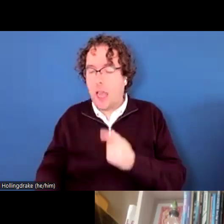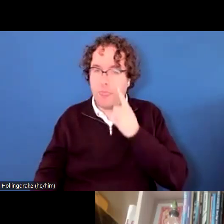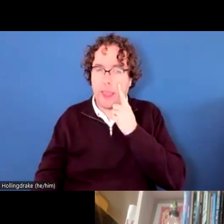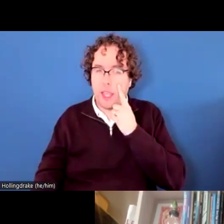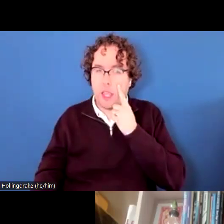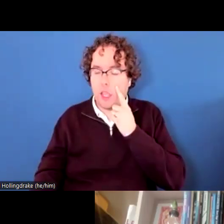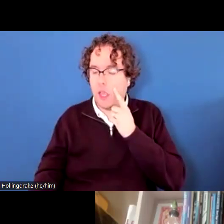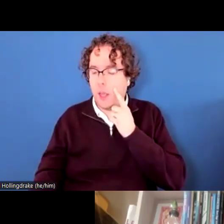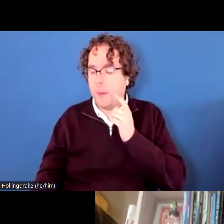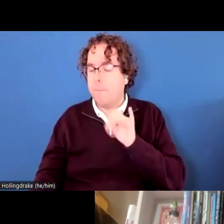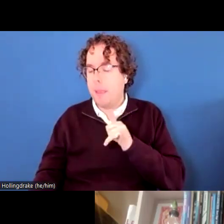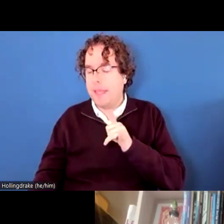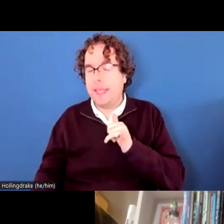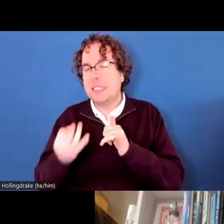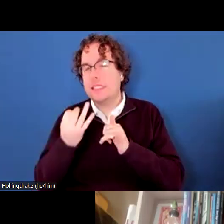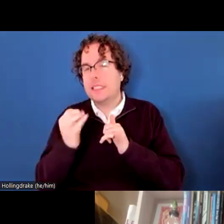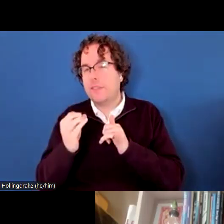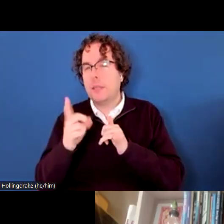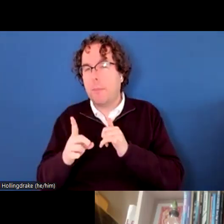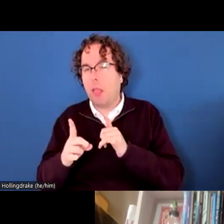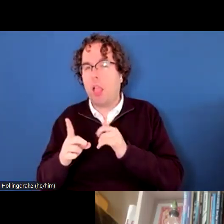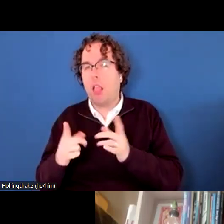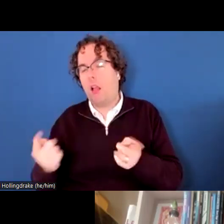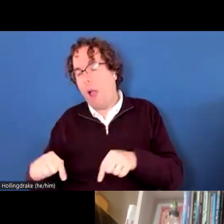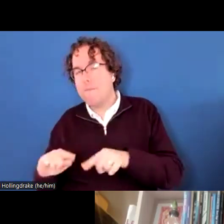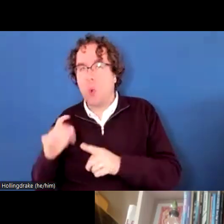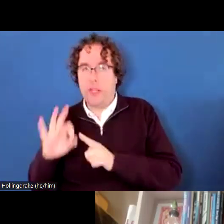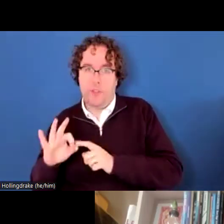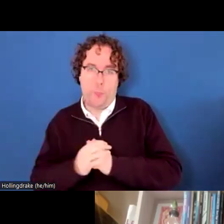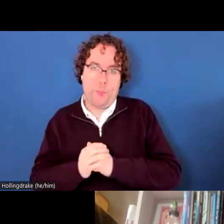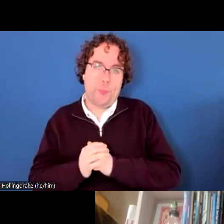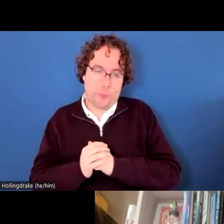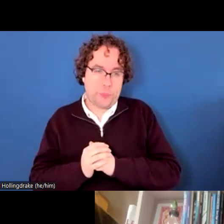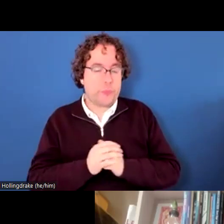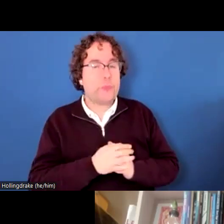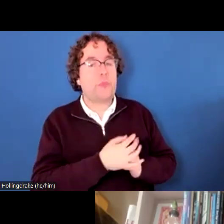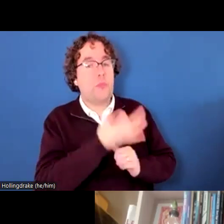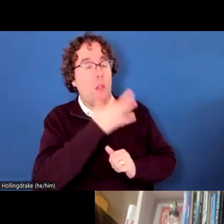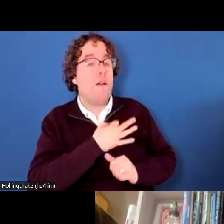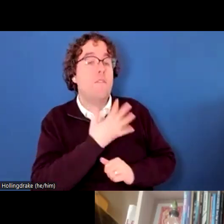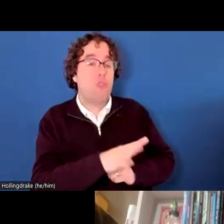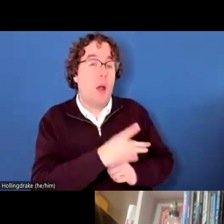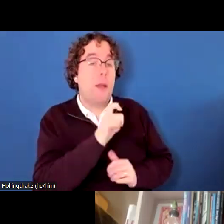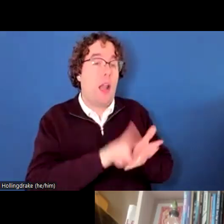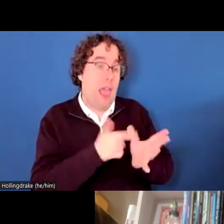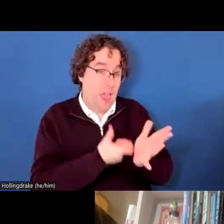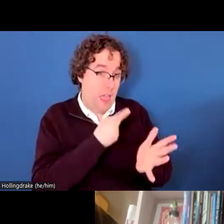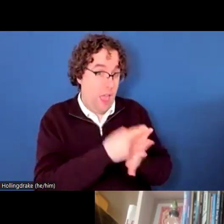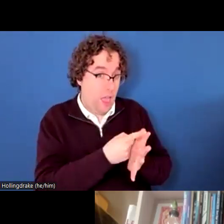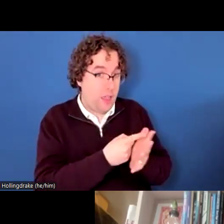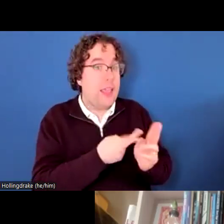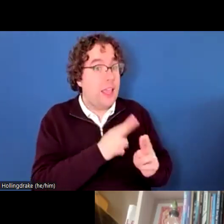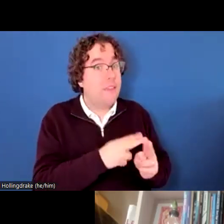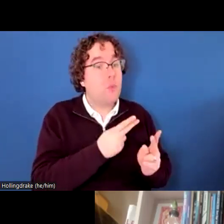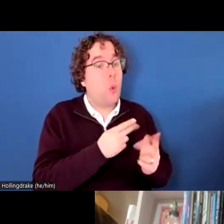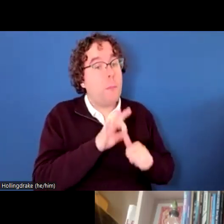70 odd for interviews as well. Claire is asking, if applying for more than one fellowship, do we